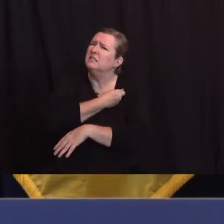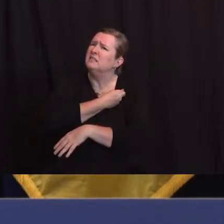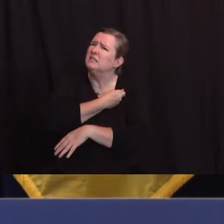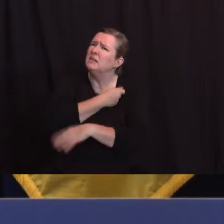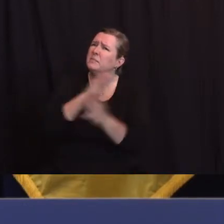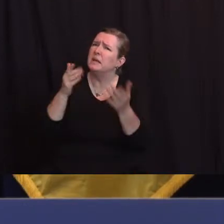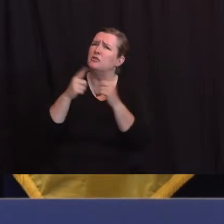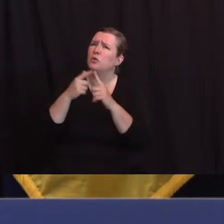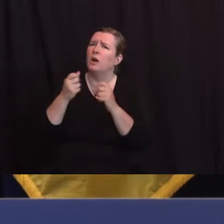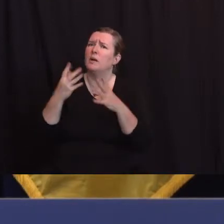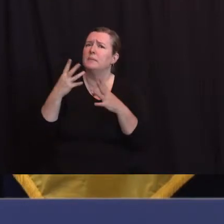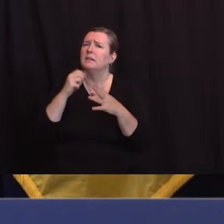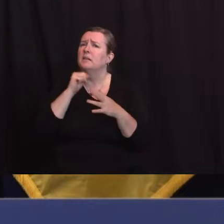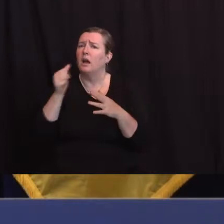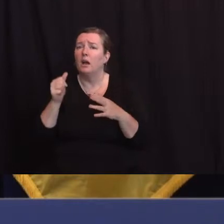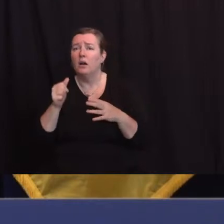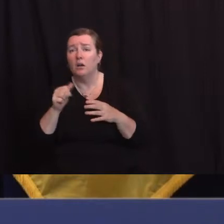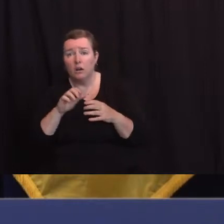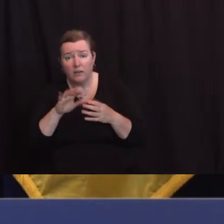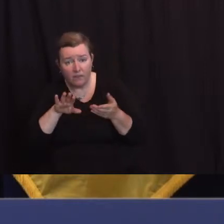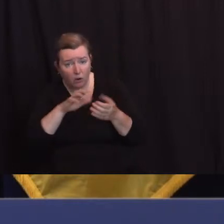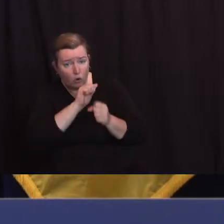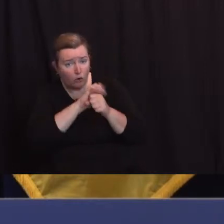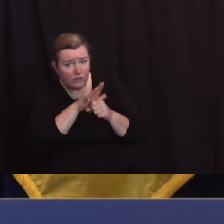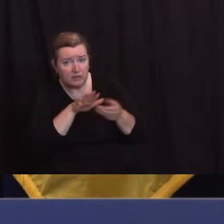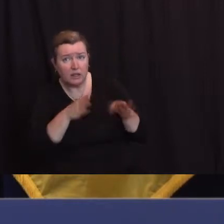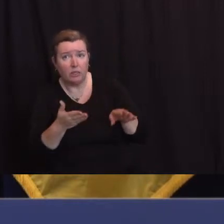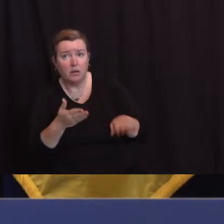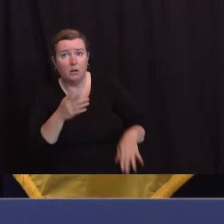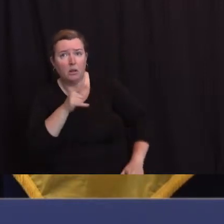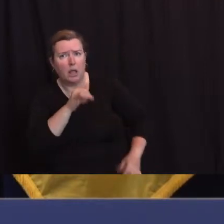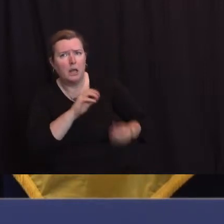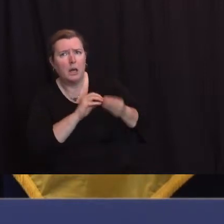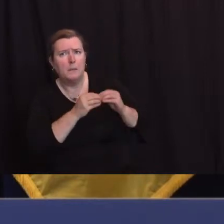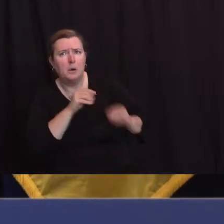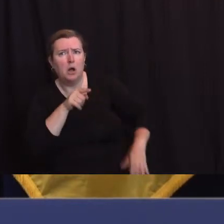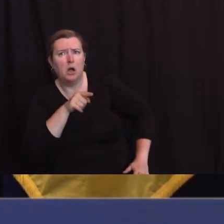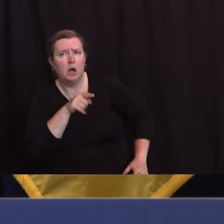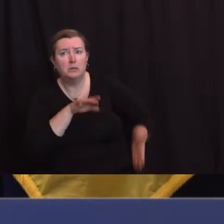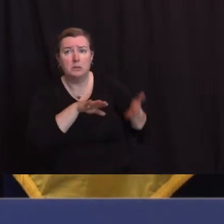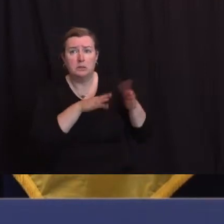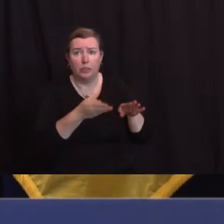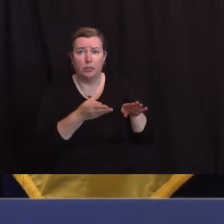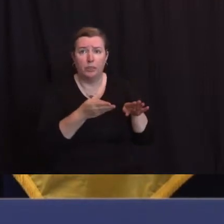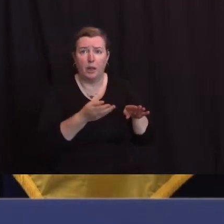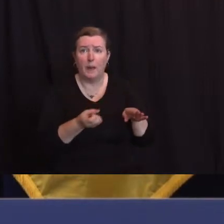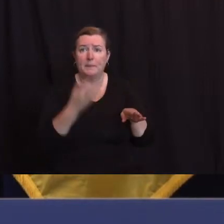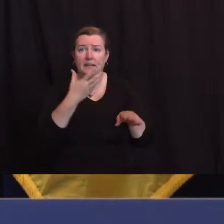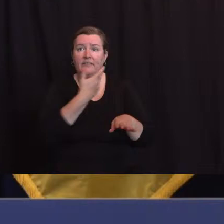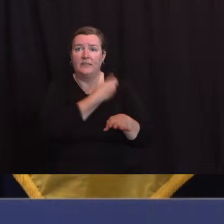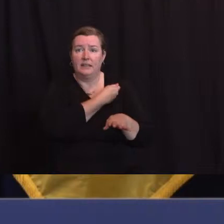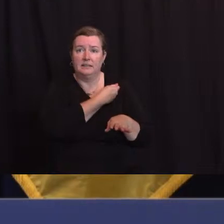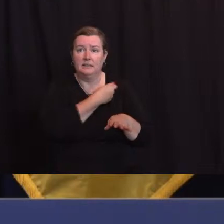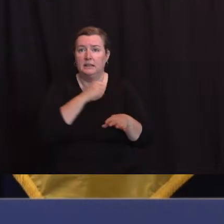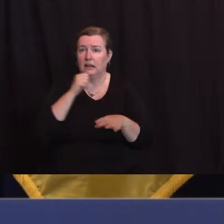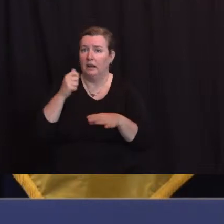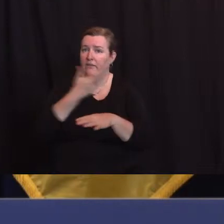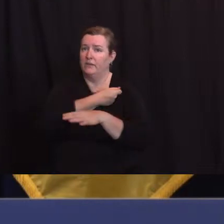unvaccinated? COVID deaths? Yes. I don't know that we have that number. Do you have COVID deaths in June? How many vaccinated versus